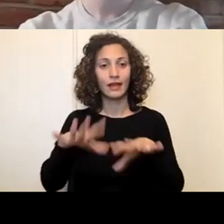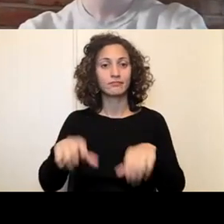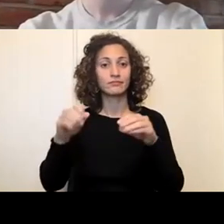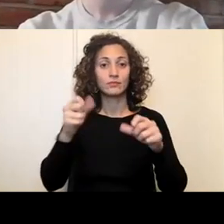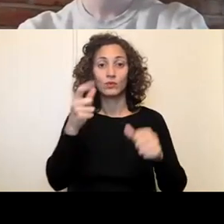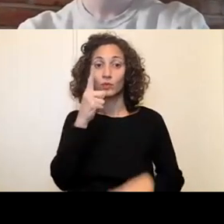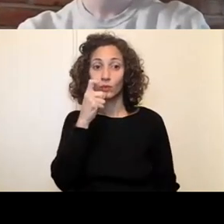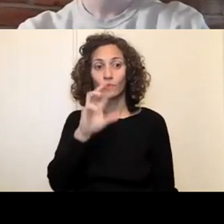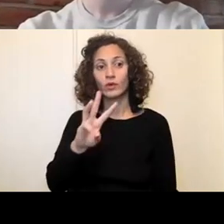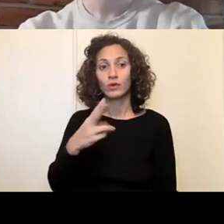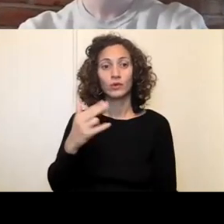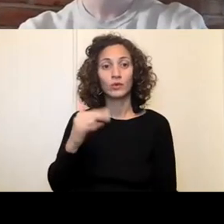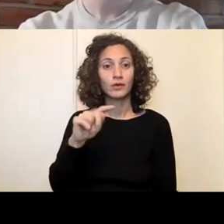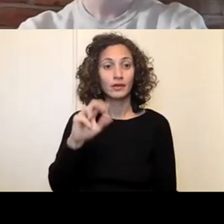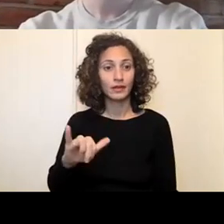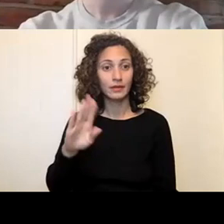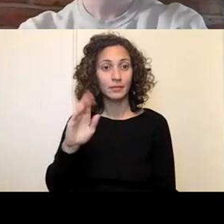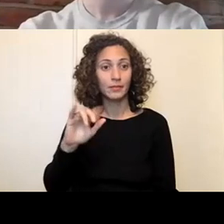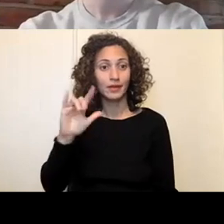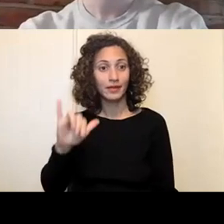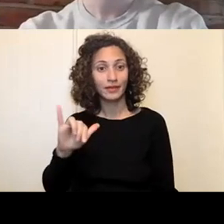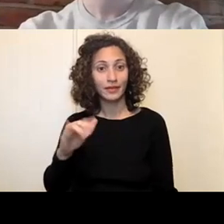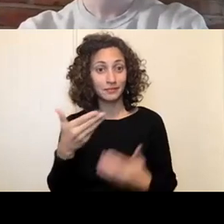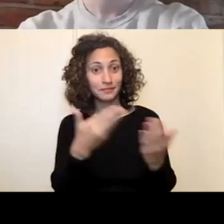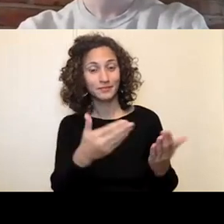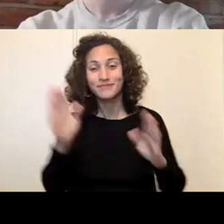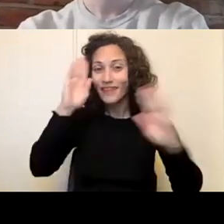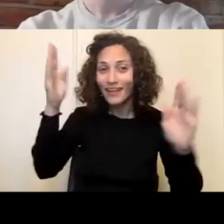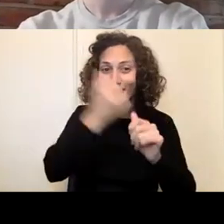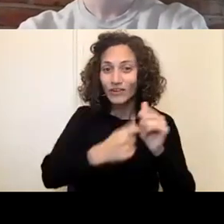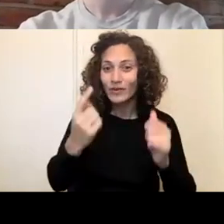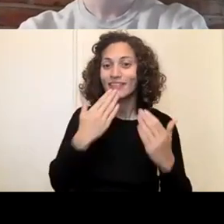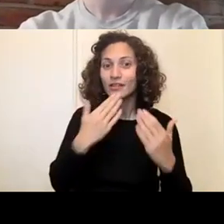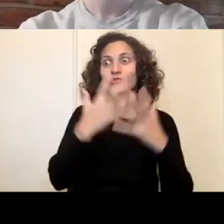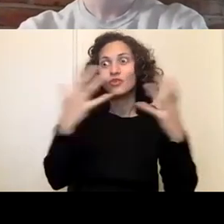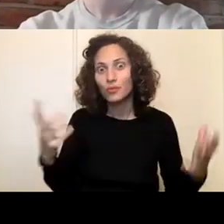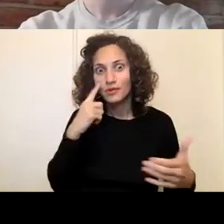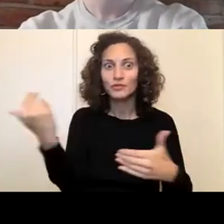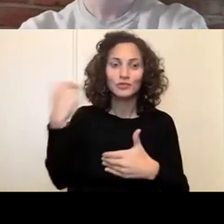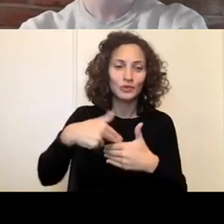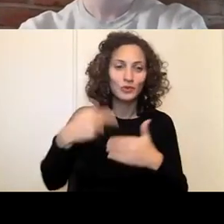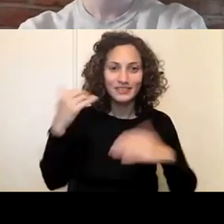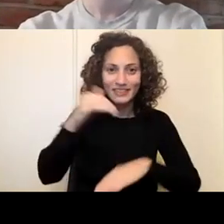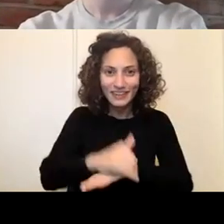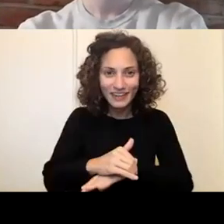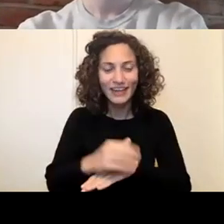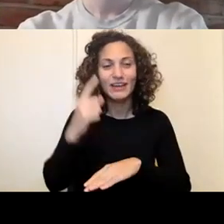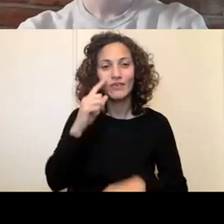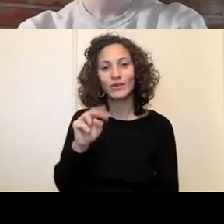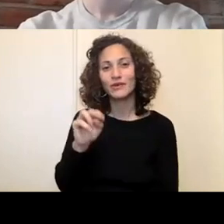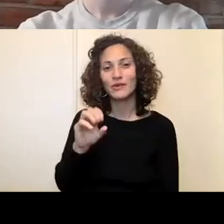take it away. Hi, everyone. Thank you so much for joining us tonight for